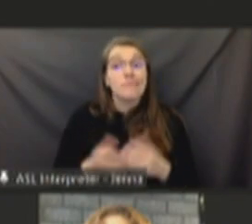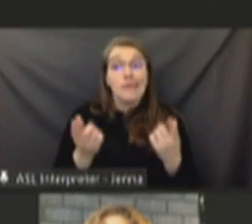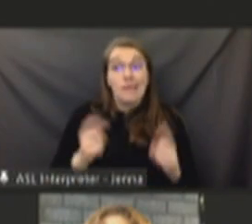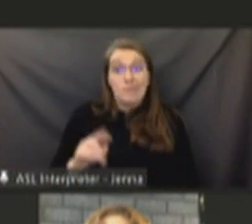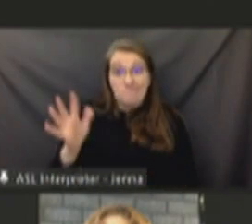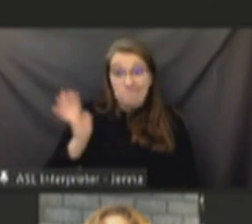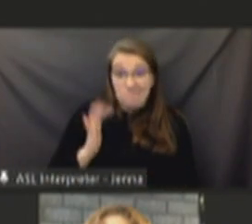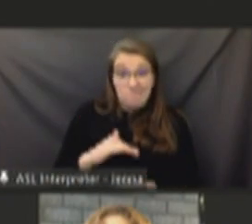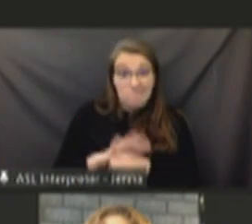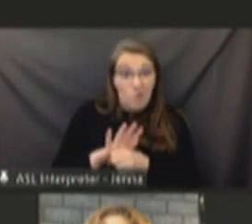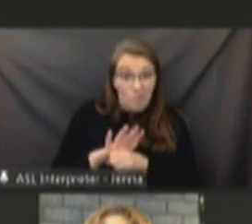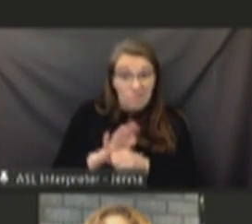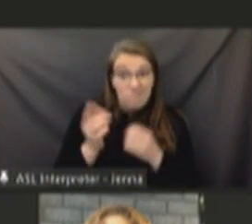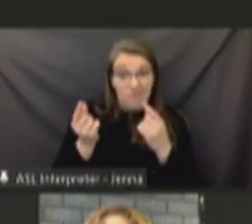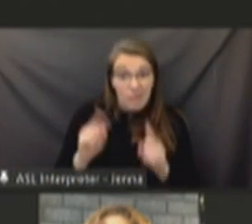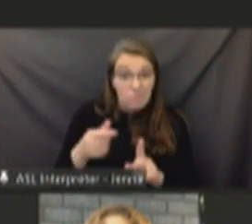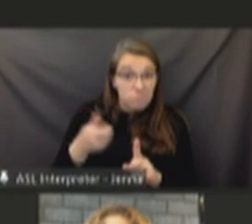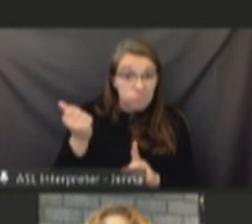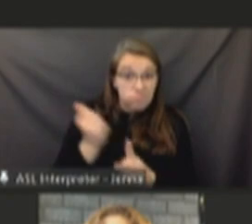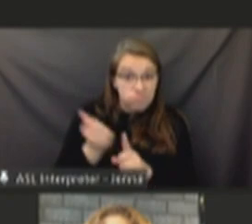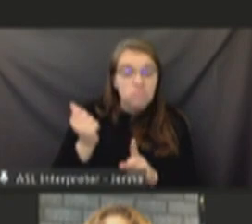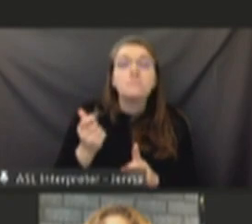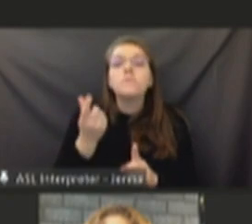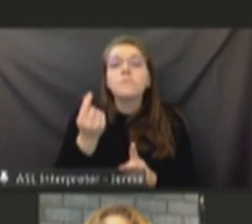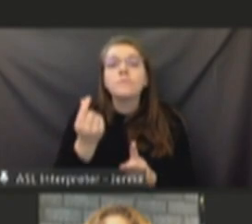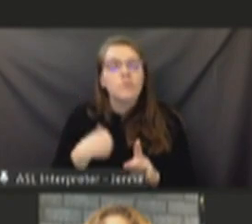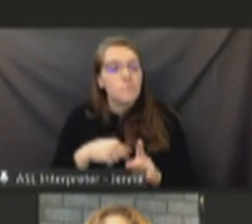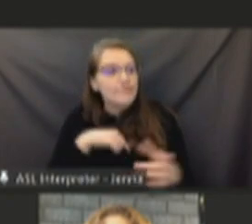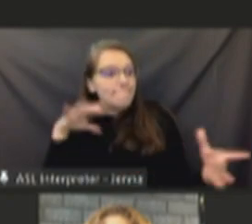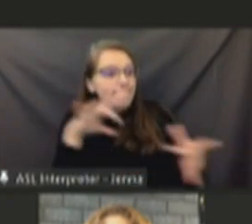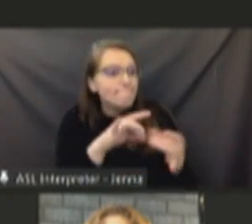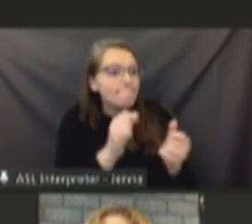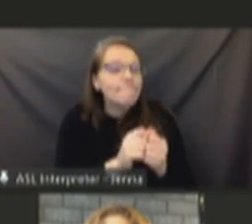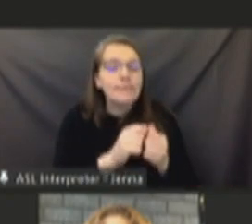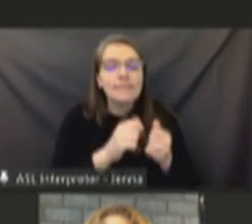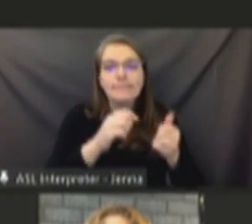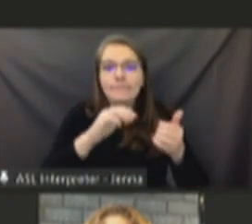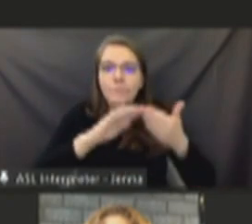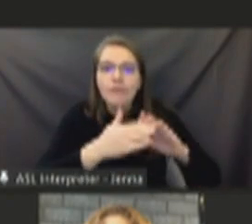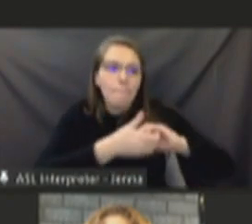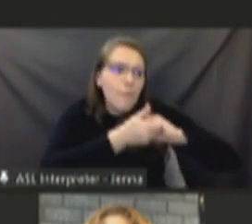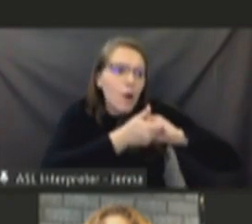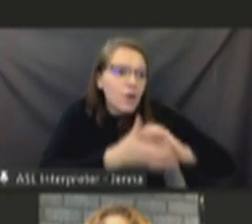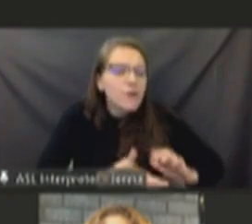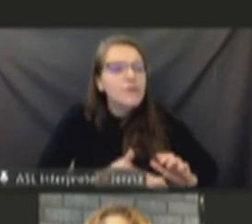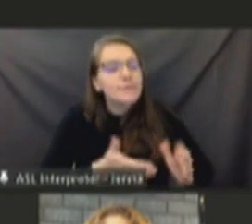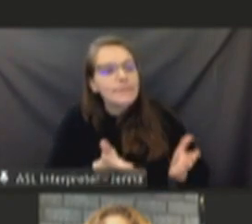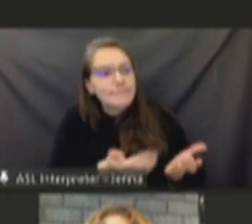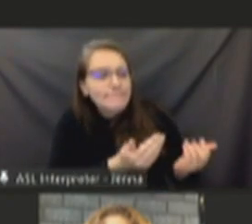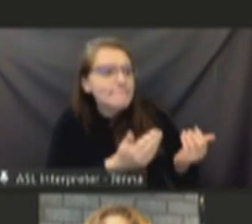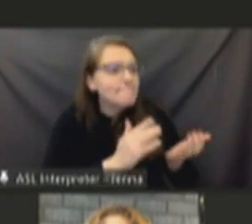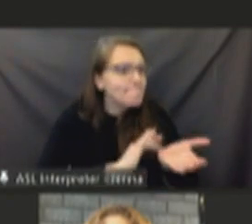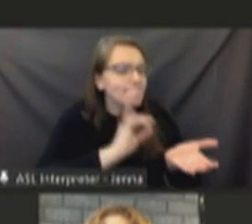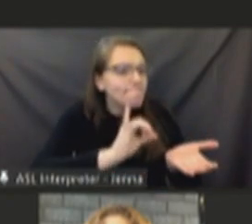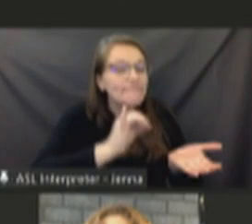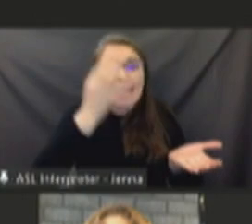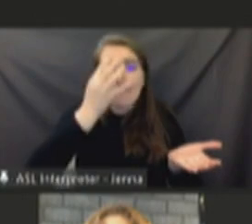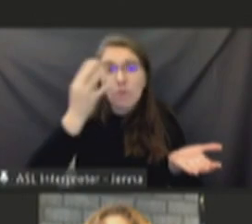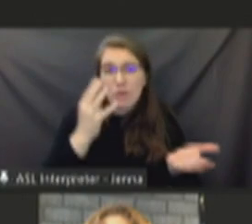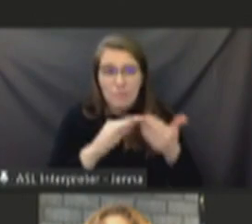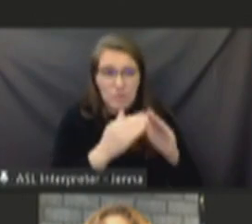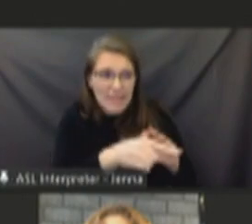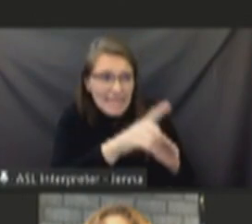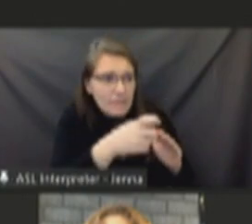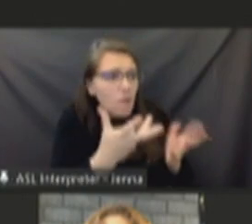we connected with a lot of our different community partners and got a good sense of what it was that our immigrant communities needed, because they so often were